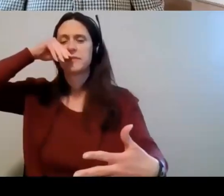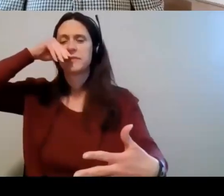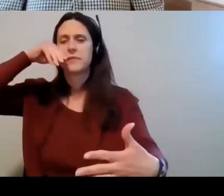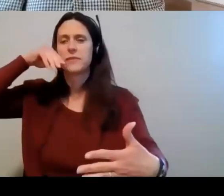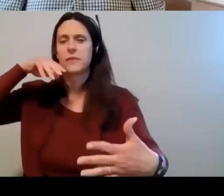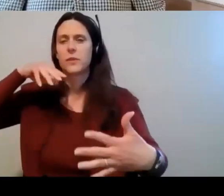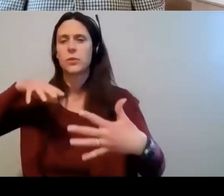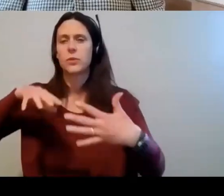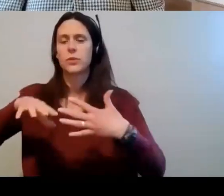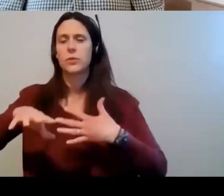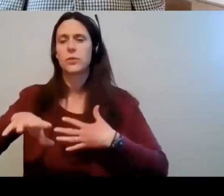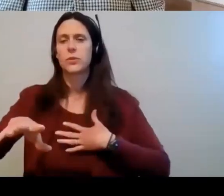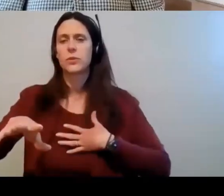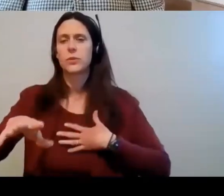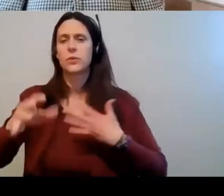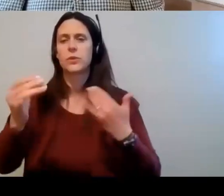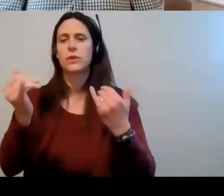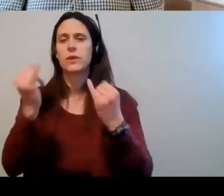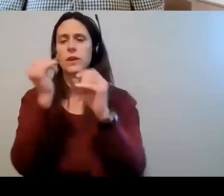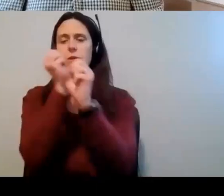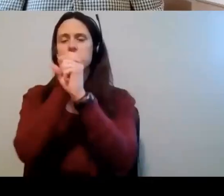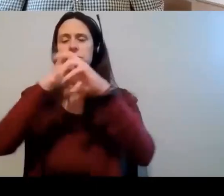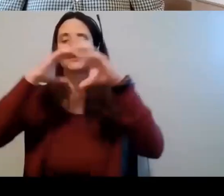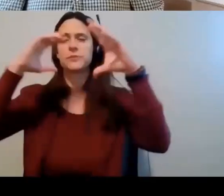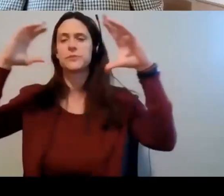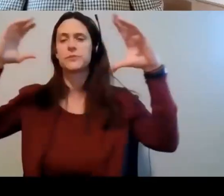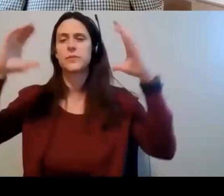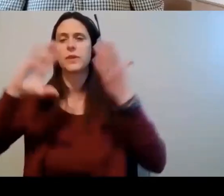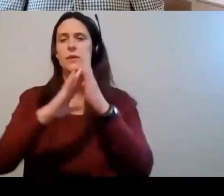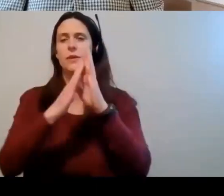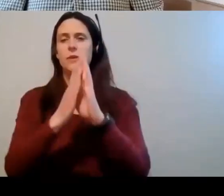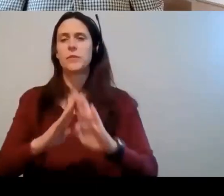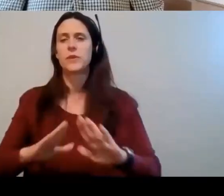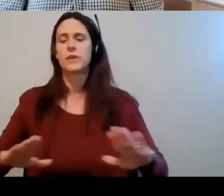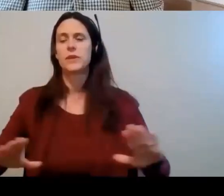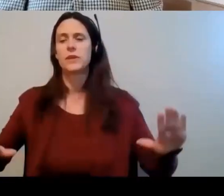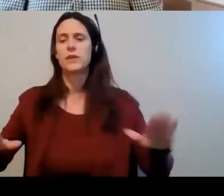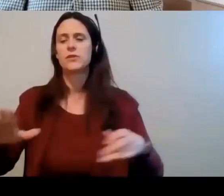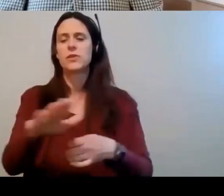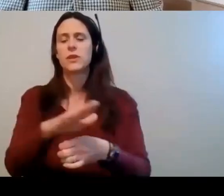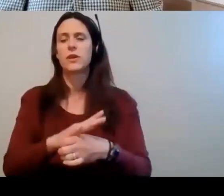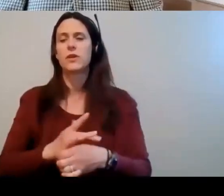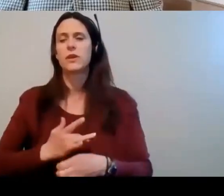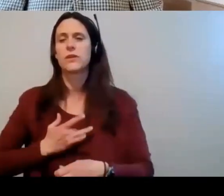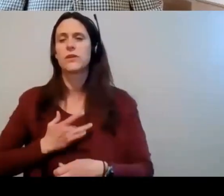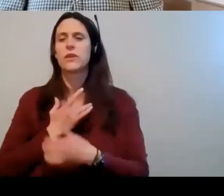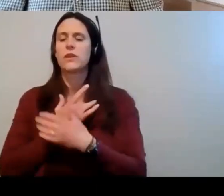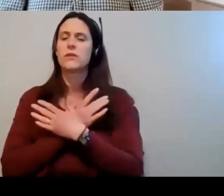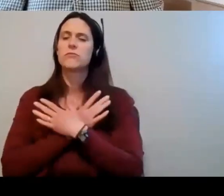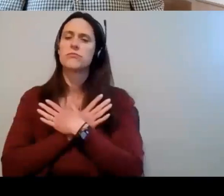Now imagine yourself in a peaceful place, a place where you feel calm and safe.